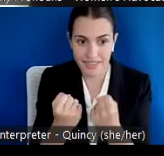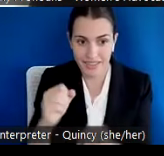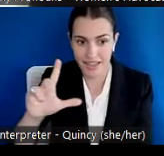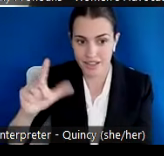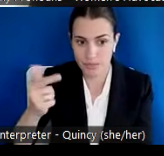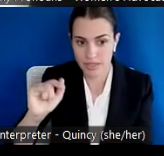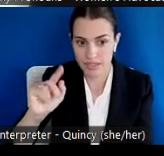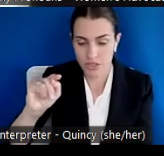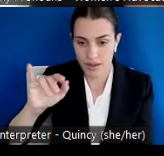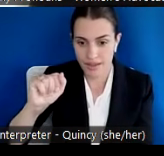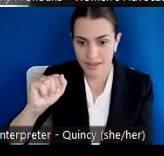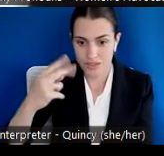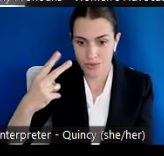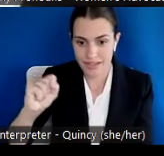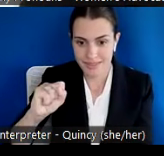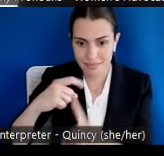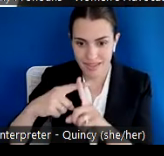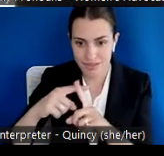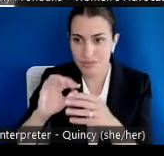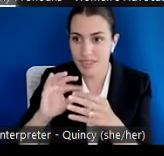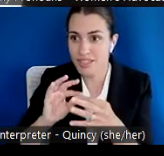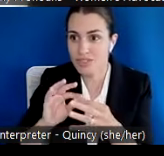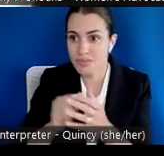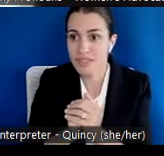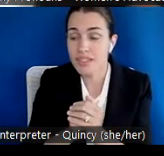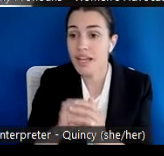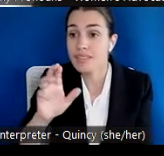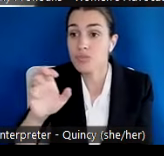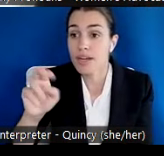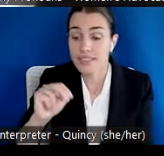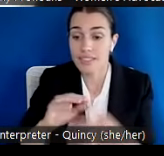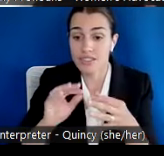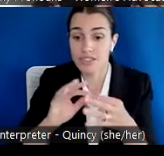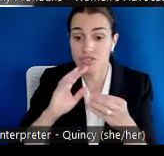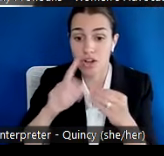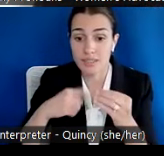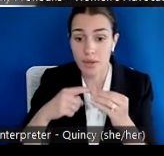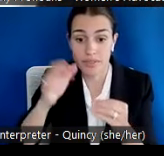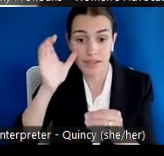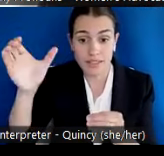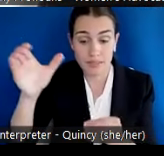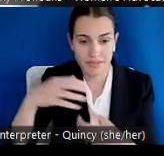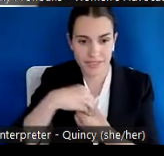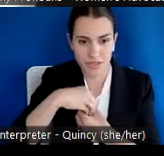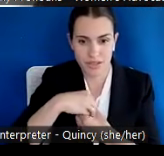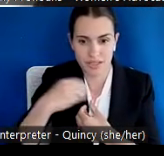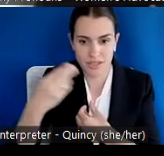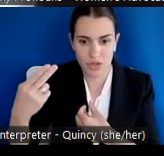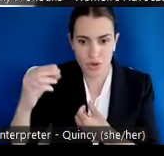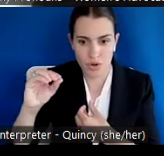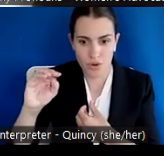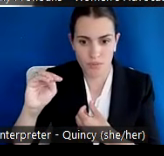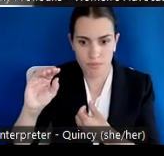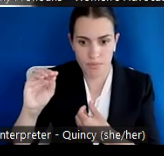relationships. So as Brennison talked about previously, there is the concept of internalized homophobia, biphobia,